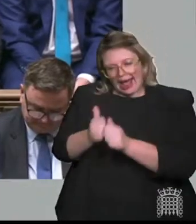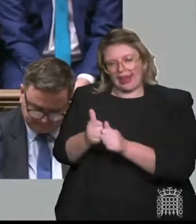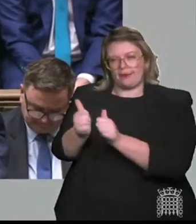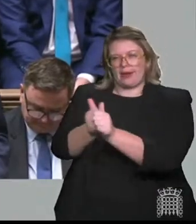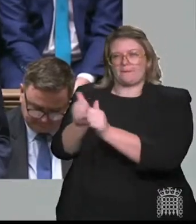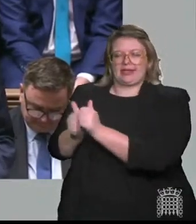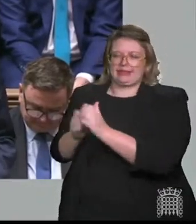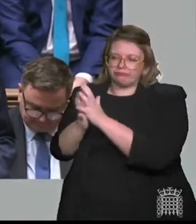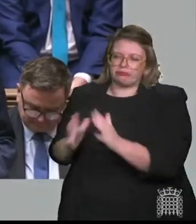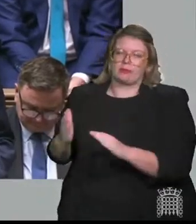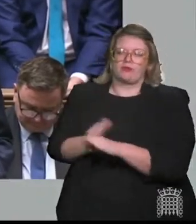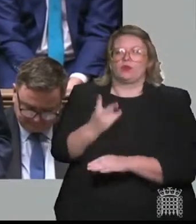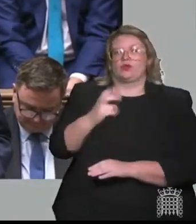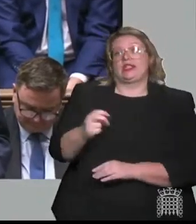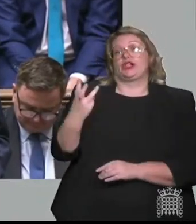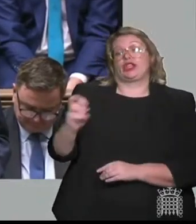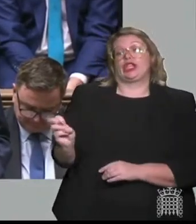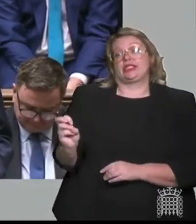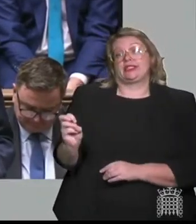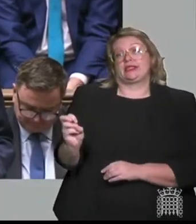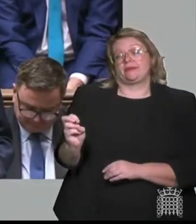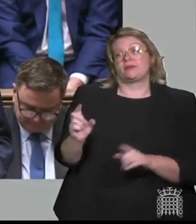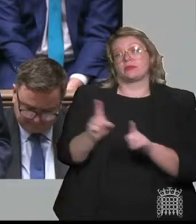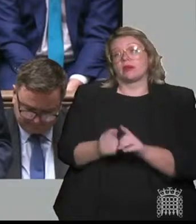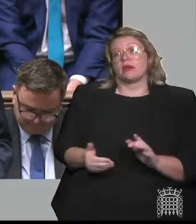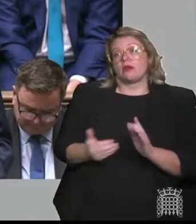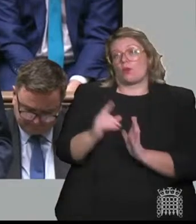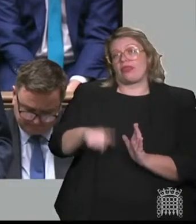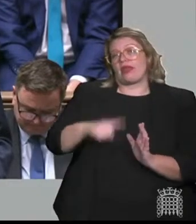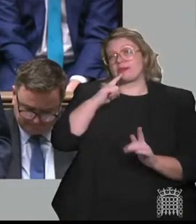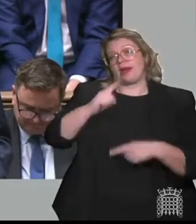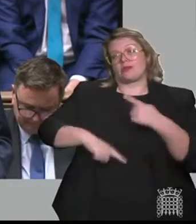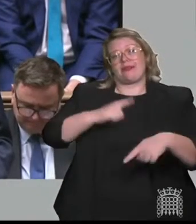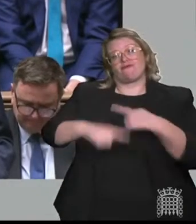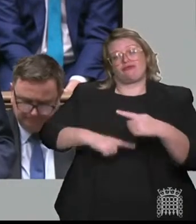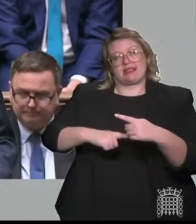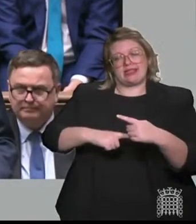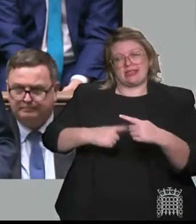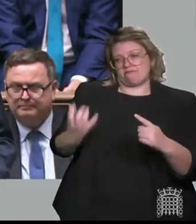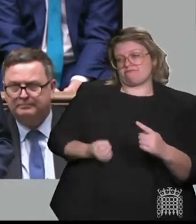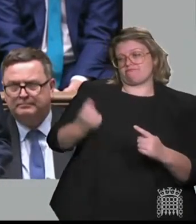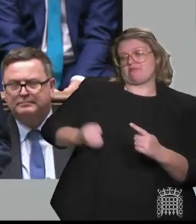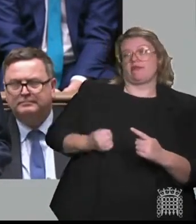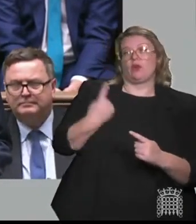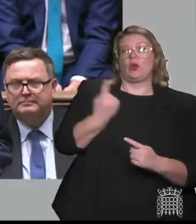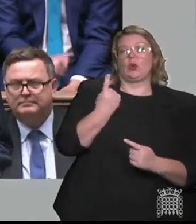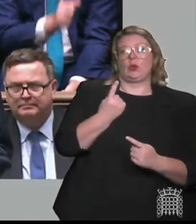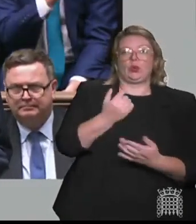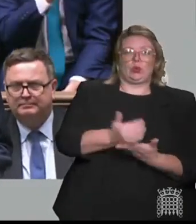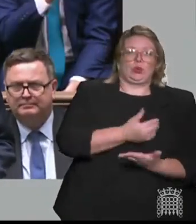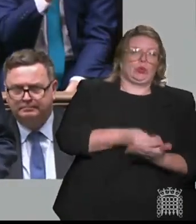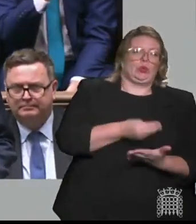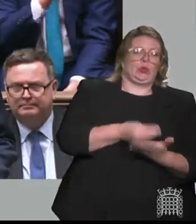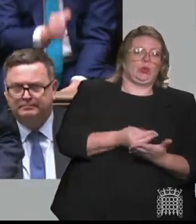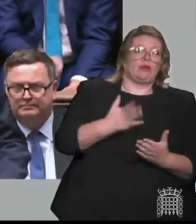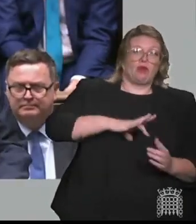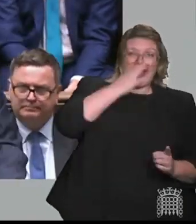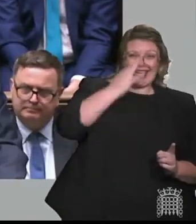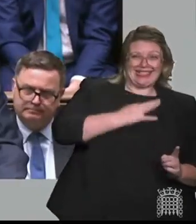by 2030 and provide an extra £1,000 a year in retirement for an average earner saving from